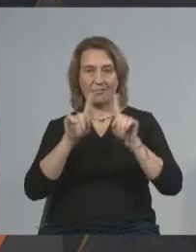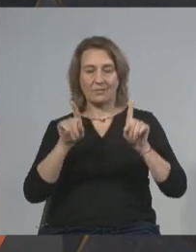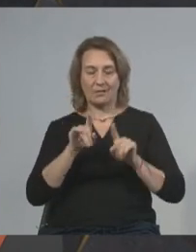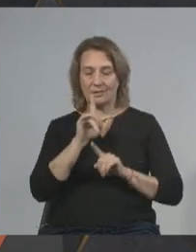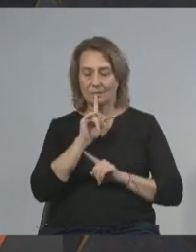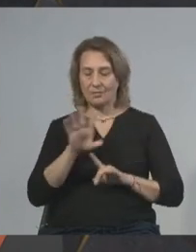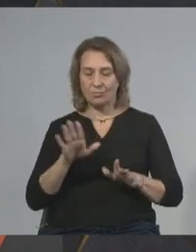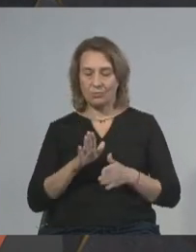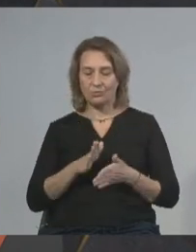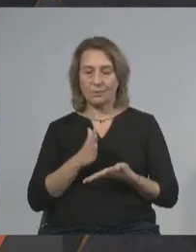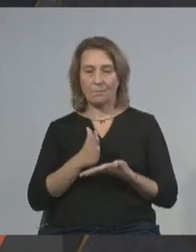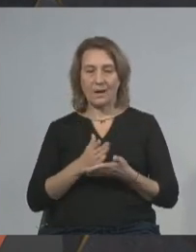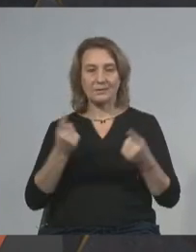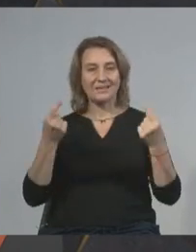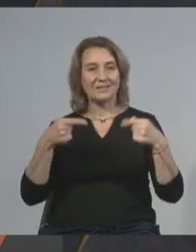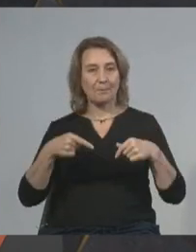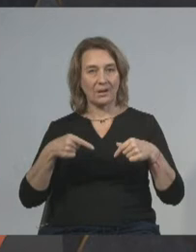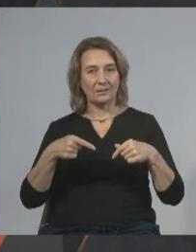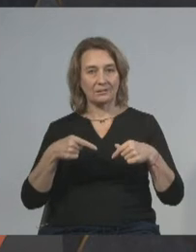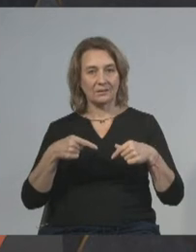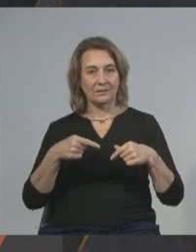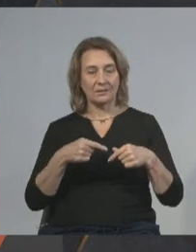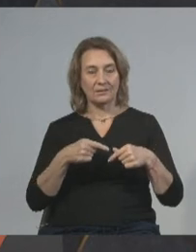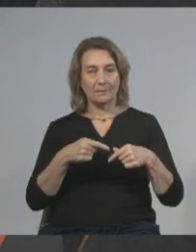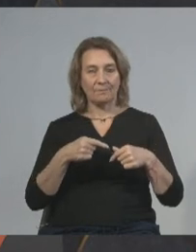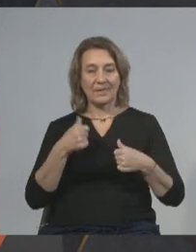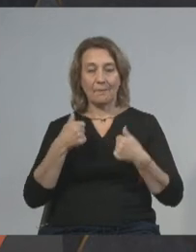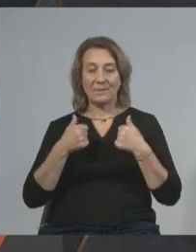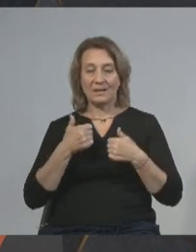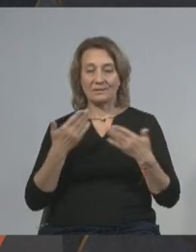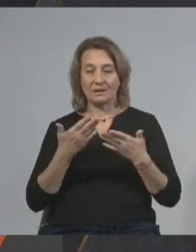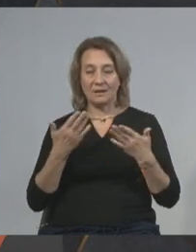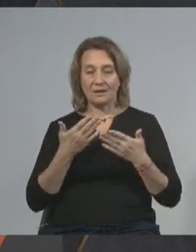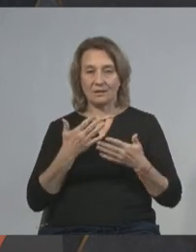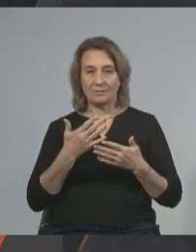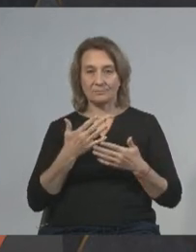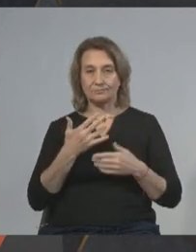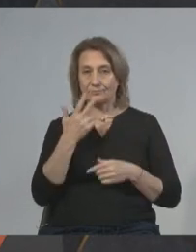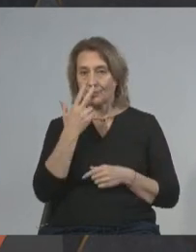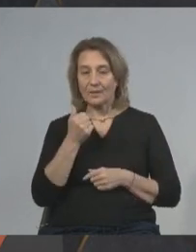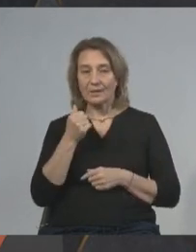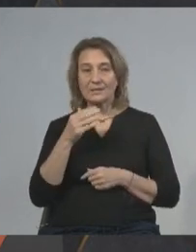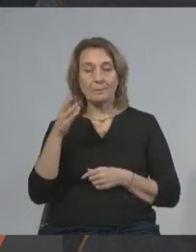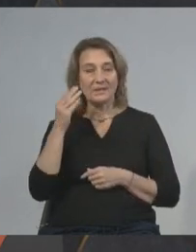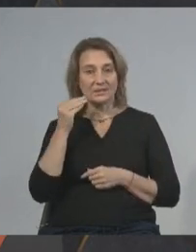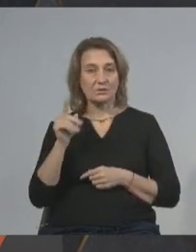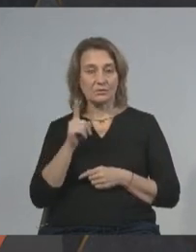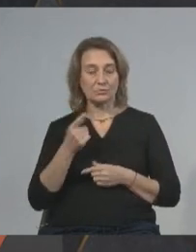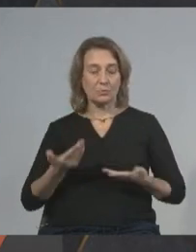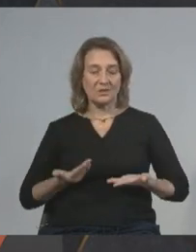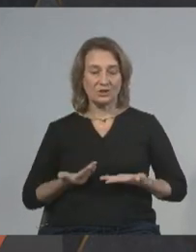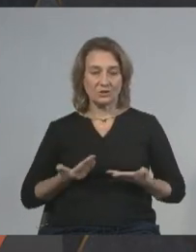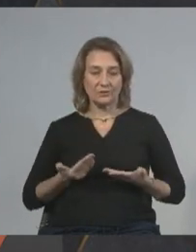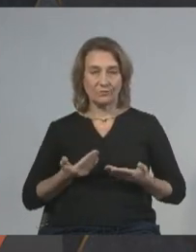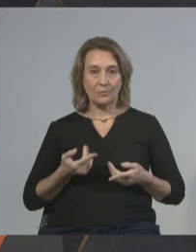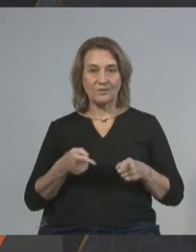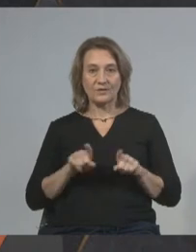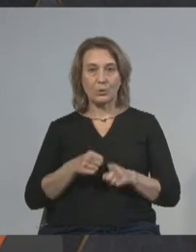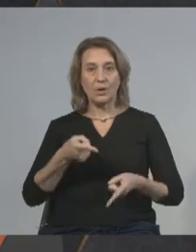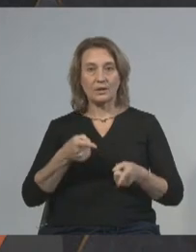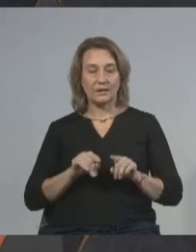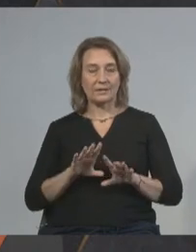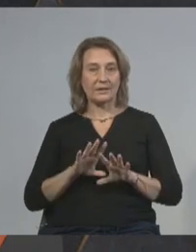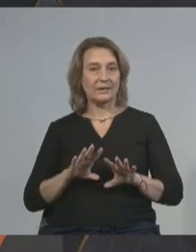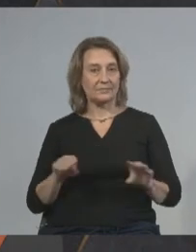such a drop because of keyword blocking so the brands will somehow adapt that to this new